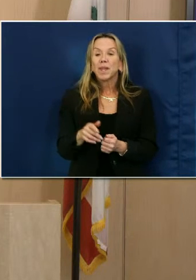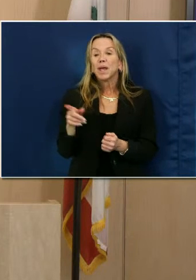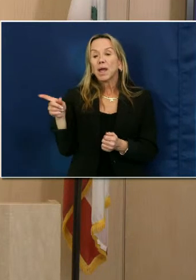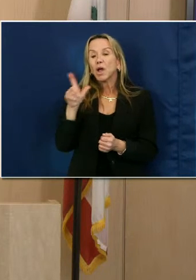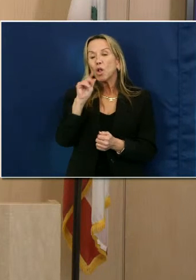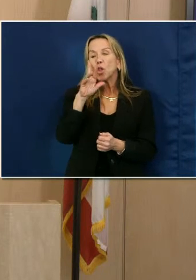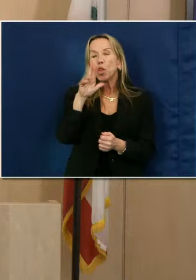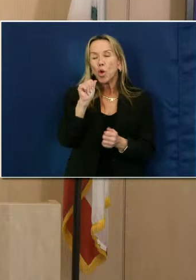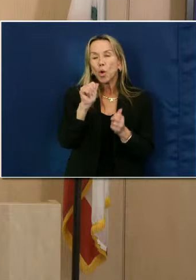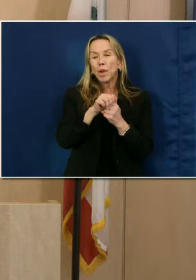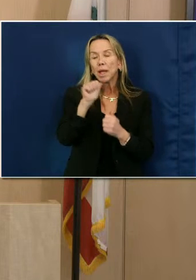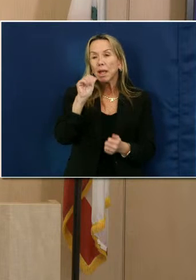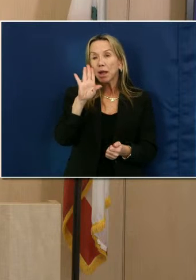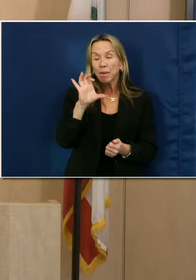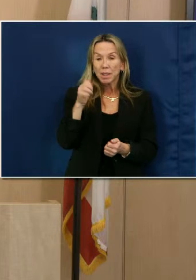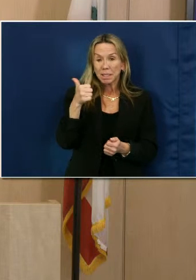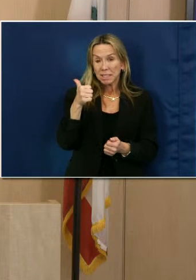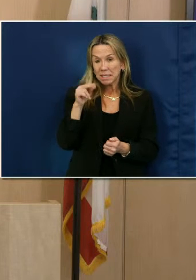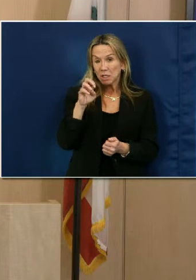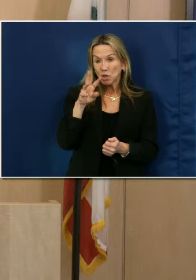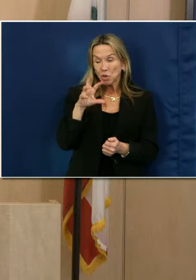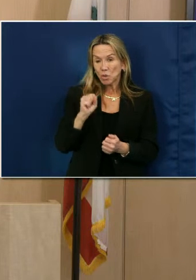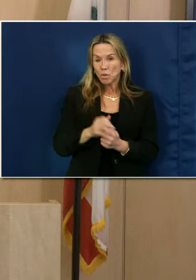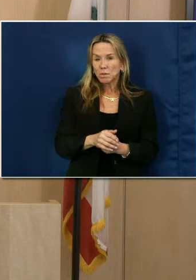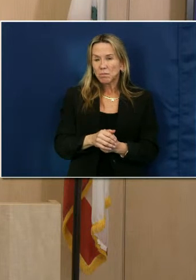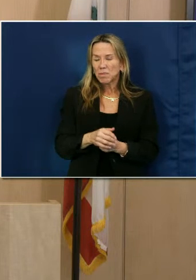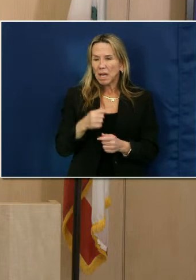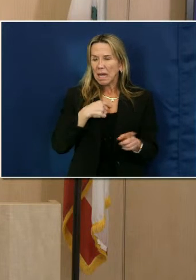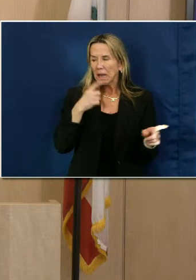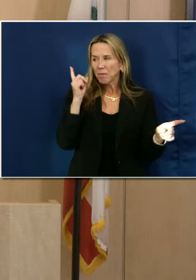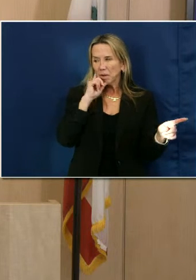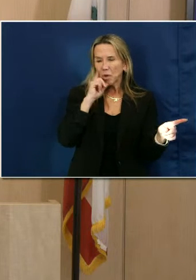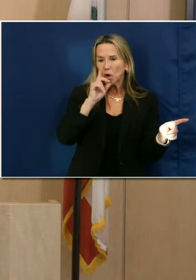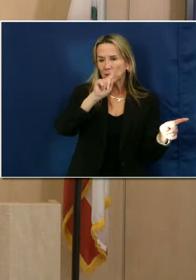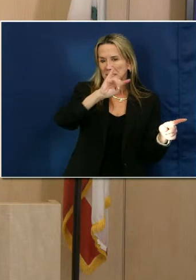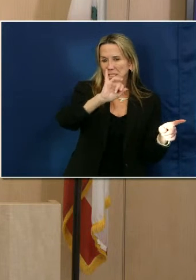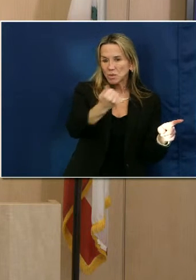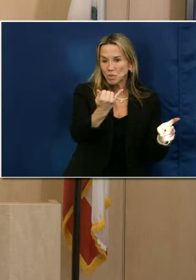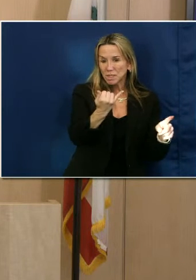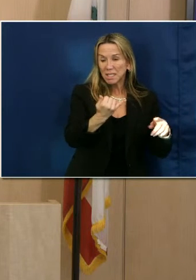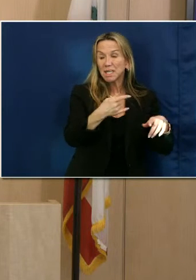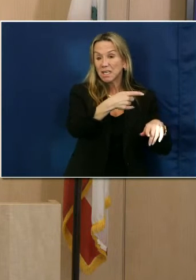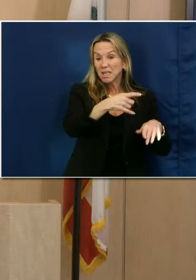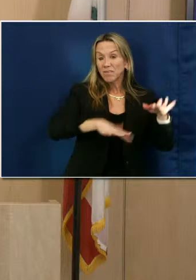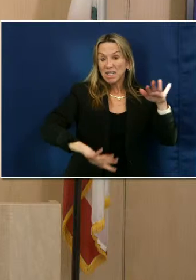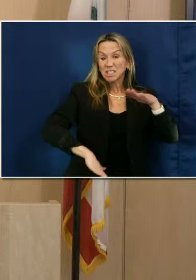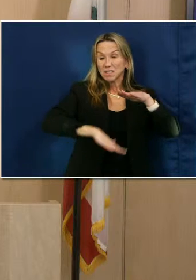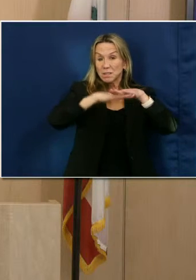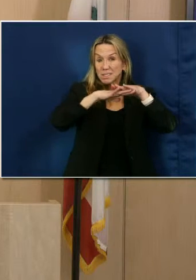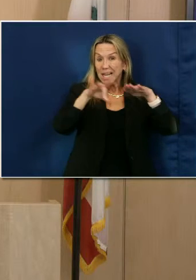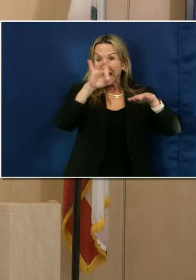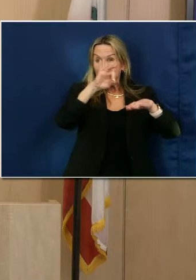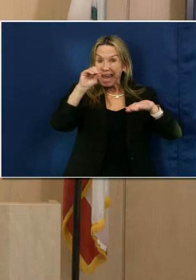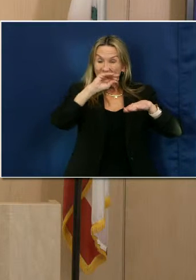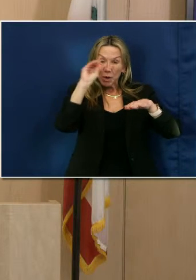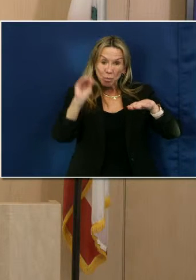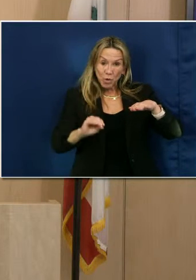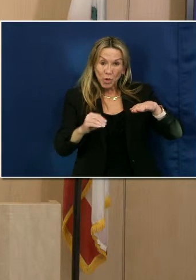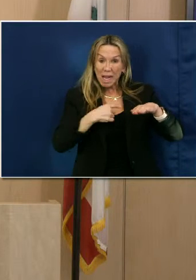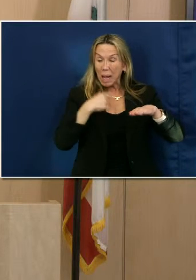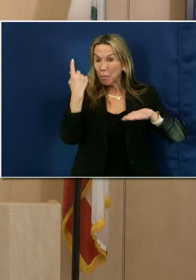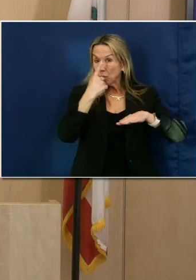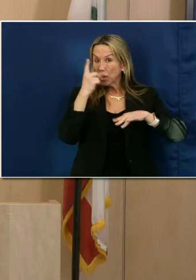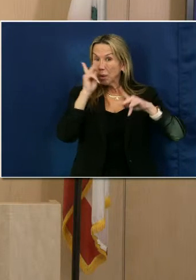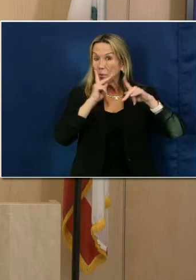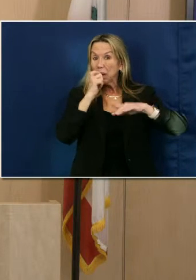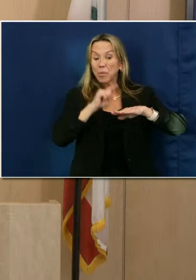News. There are reports that hospital capacity in Tijuana are already at 80%. Is there concern that people looking for care south of the border